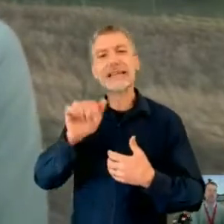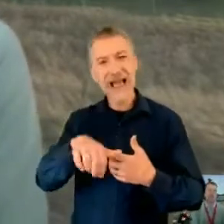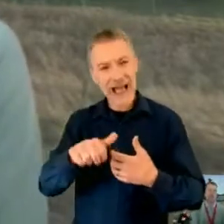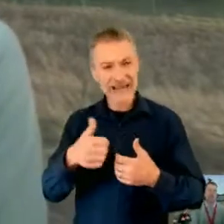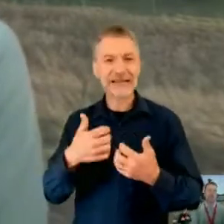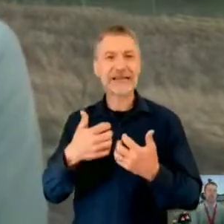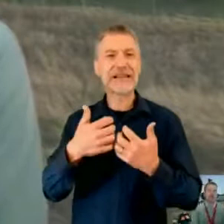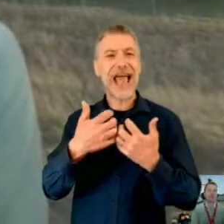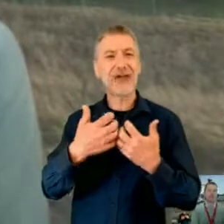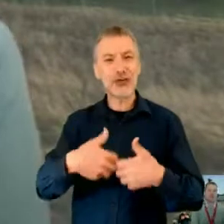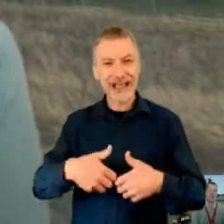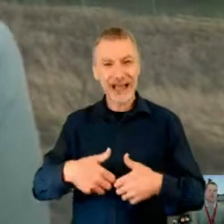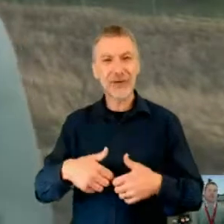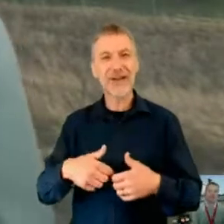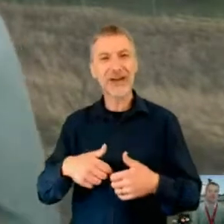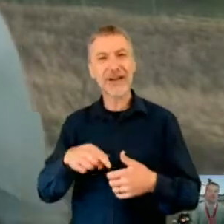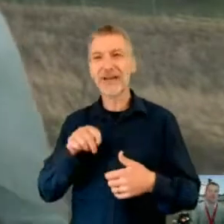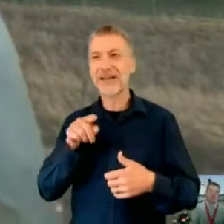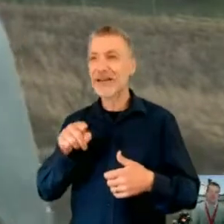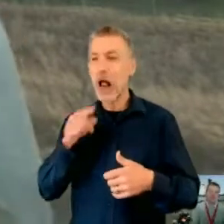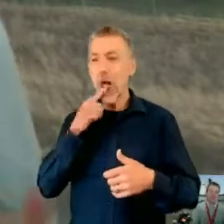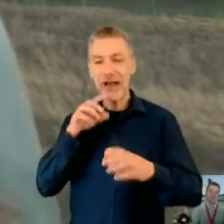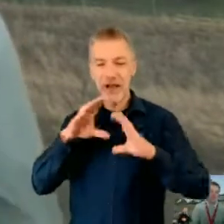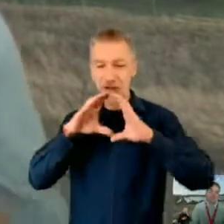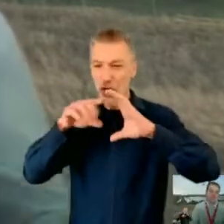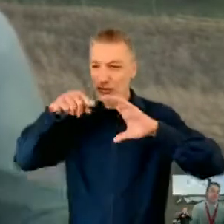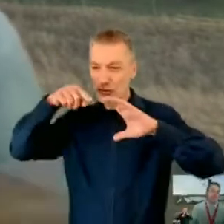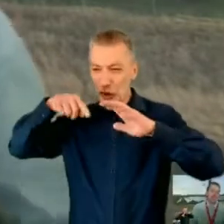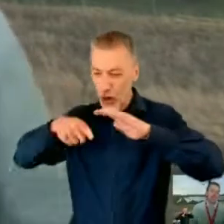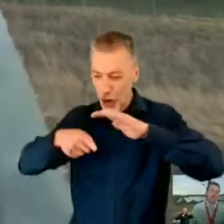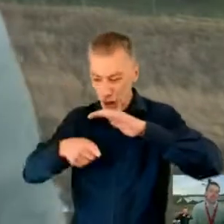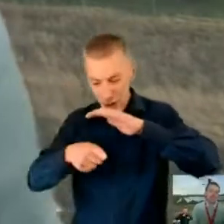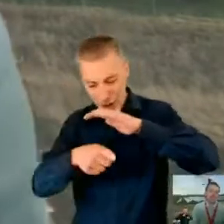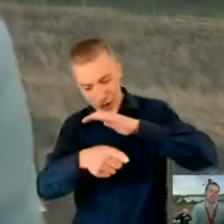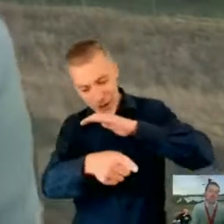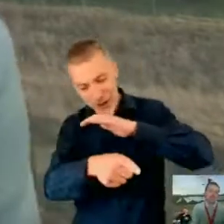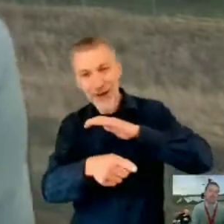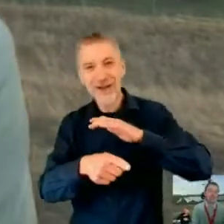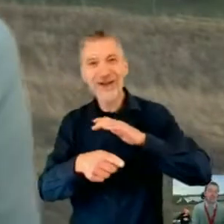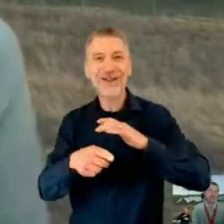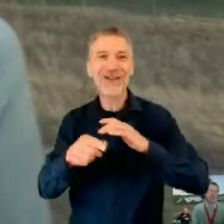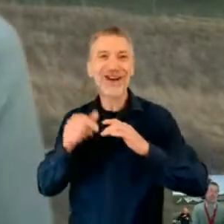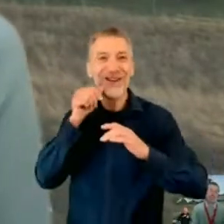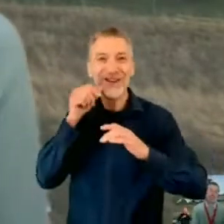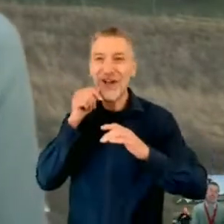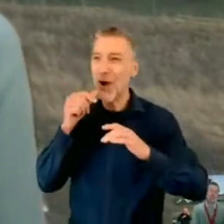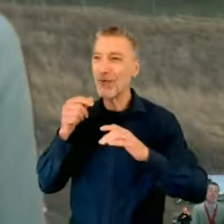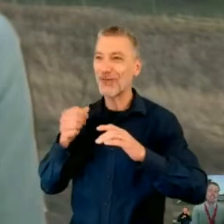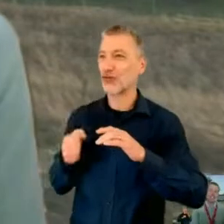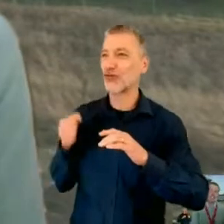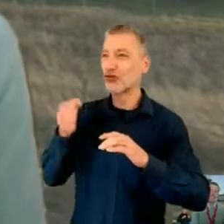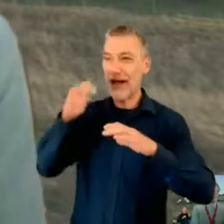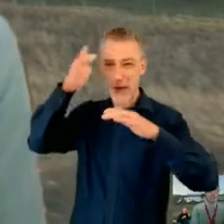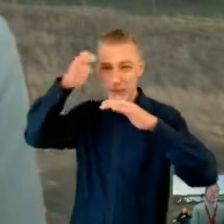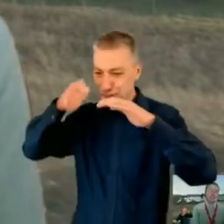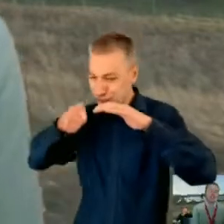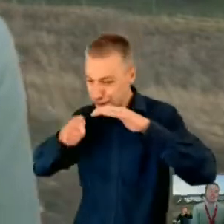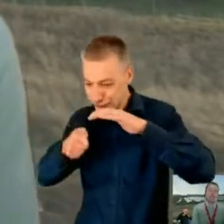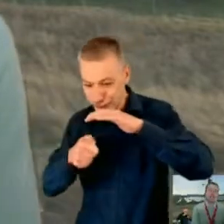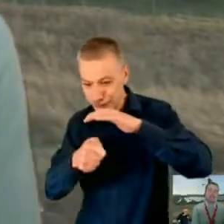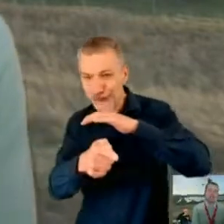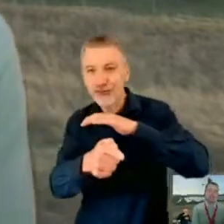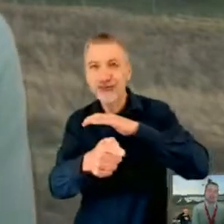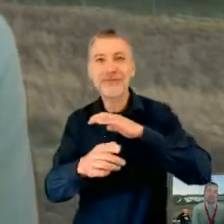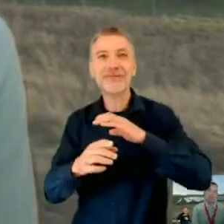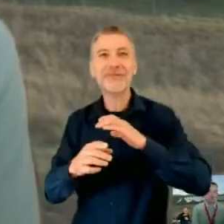interested in tunnelling, and obviously a lot of tunnelling is related to railways. So that's always interested me. I guess the